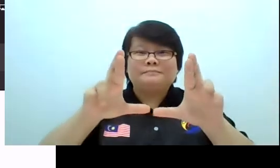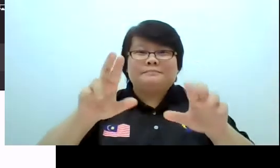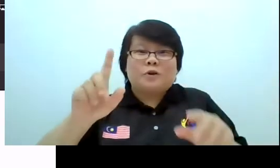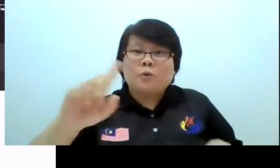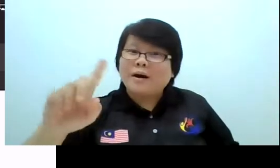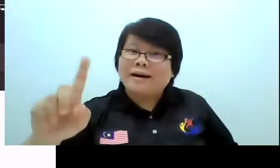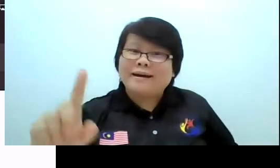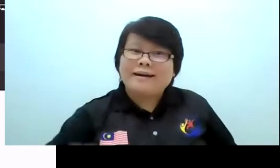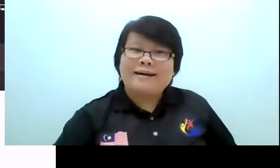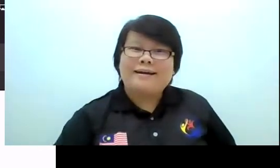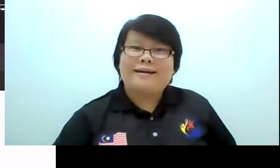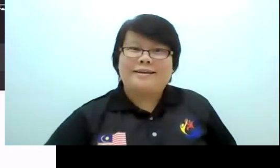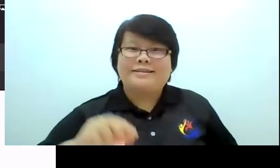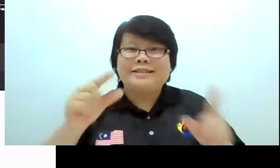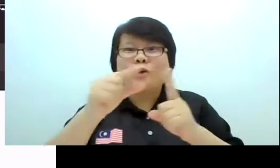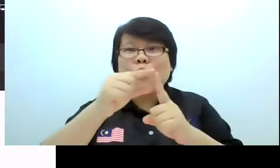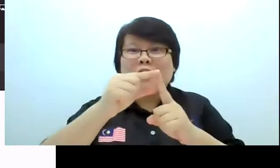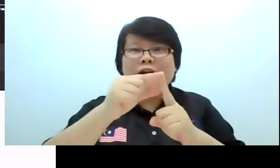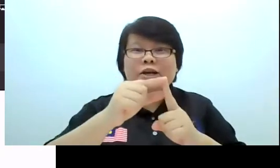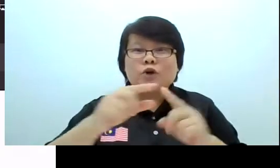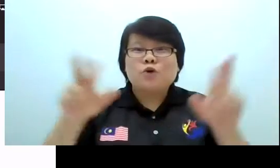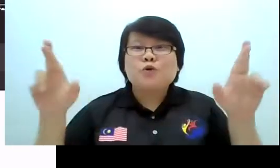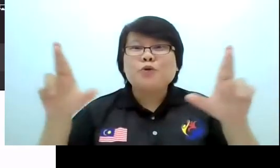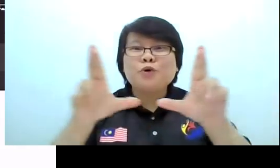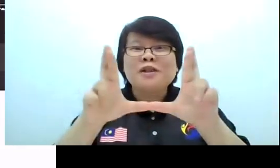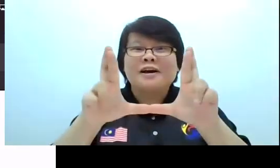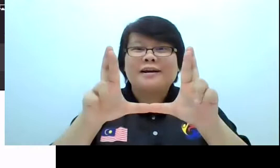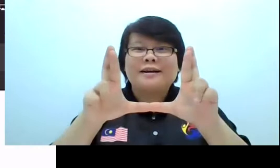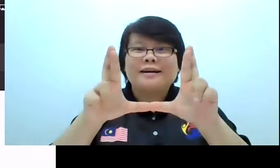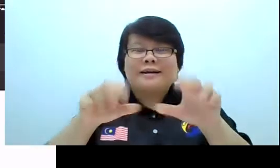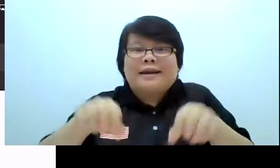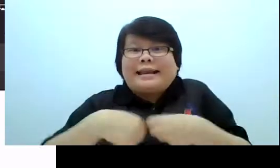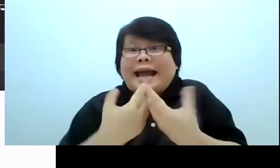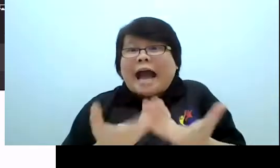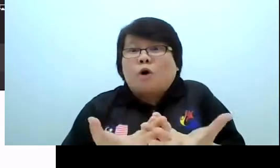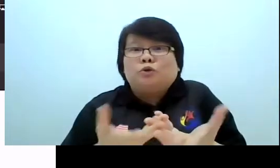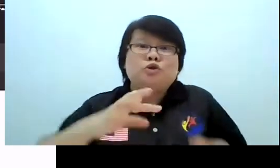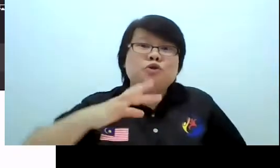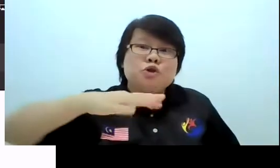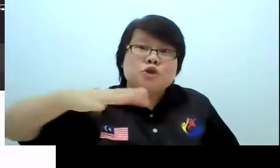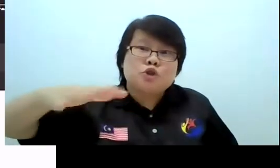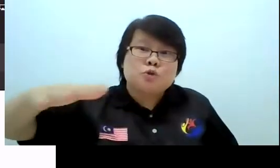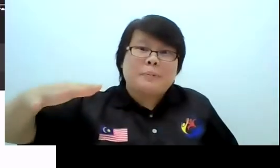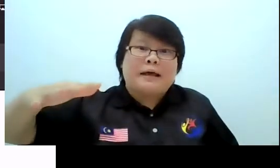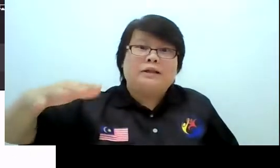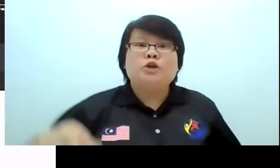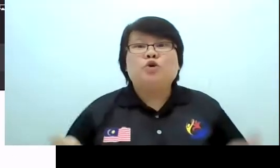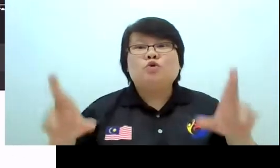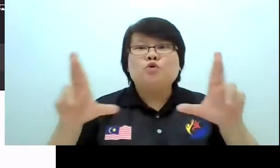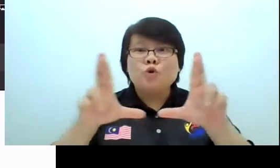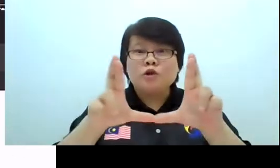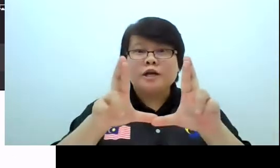ruler. Where is the word ruler? and how to